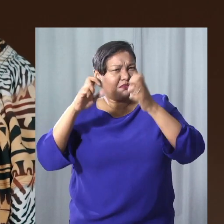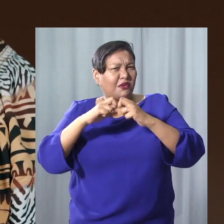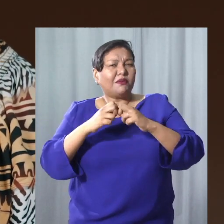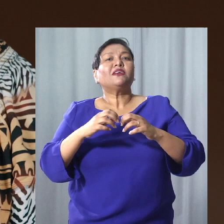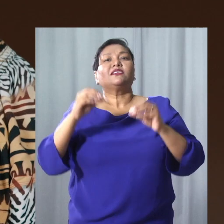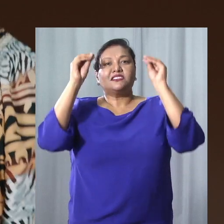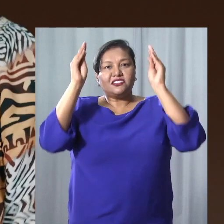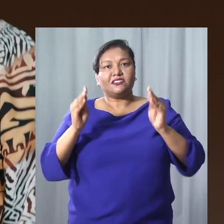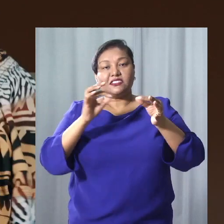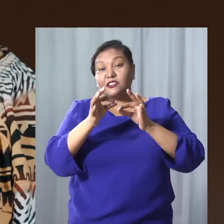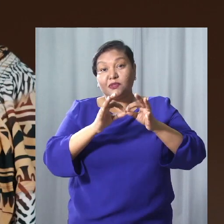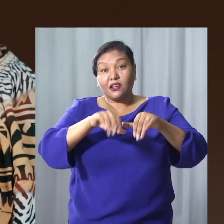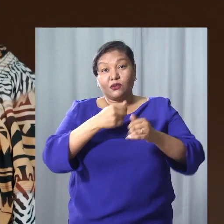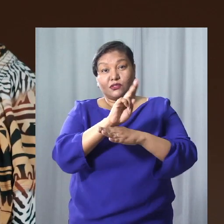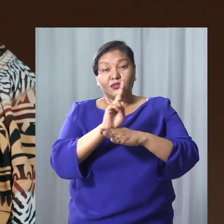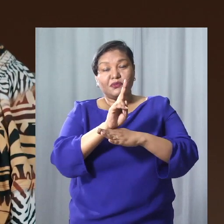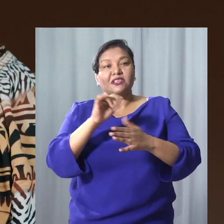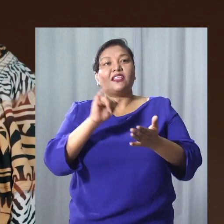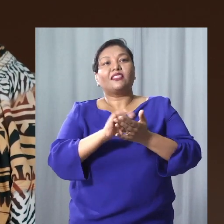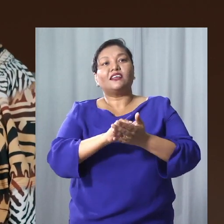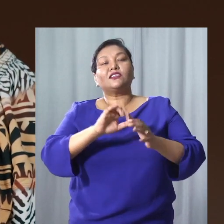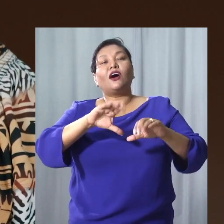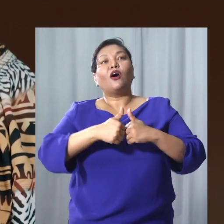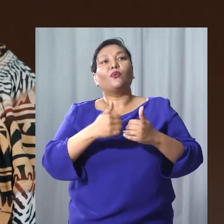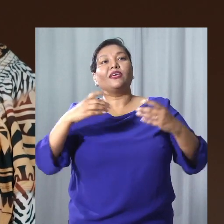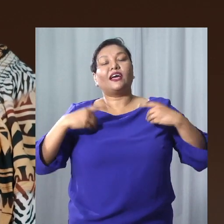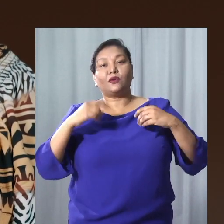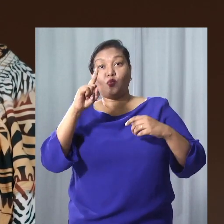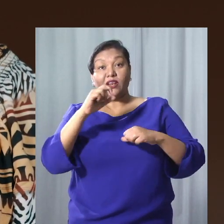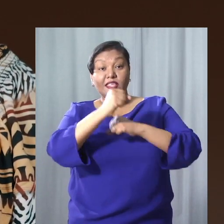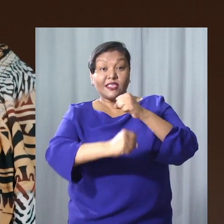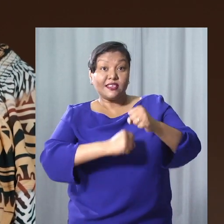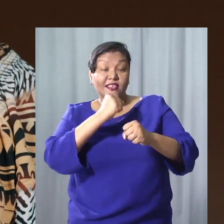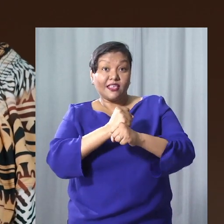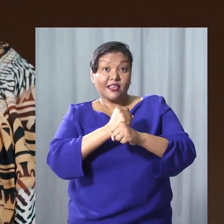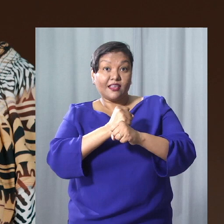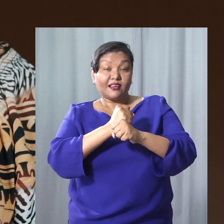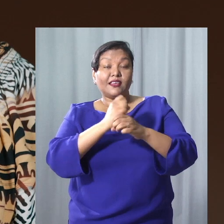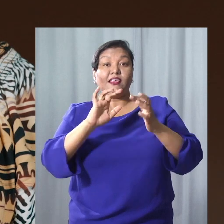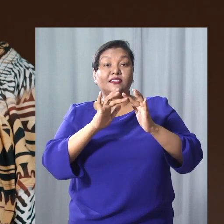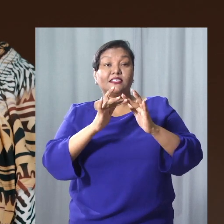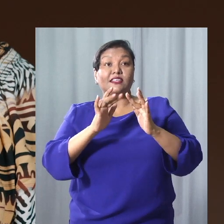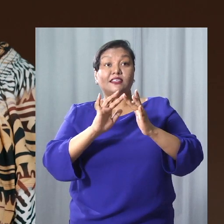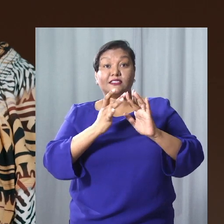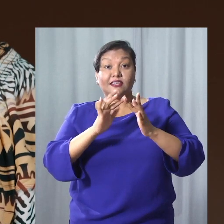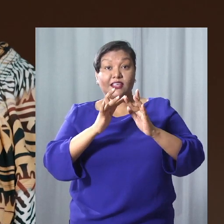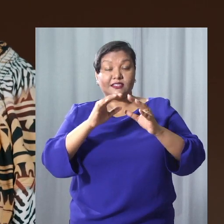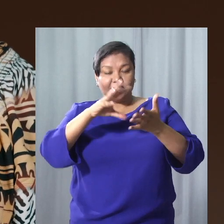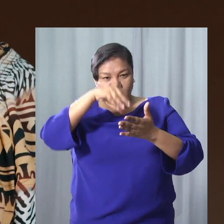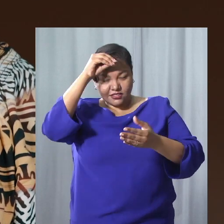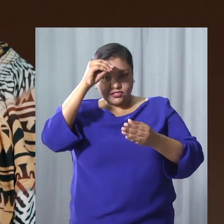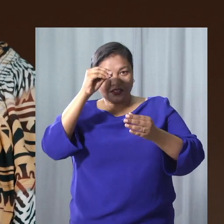explain how they will use it. And that's how we ended up a whole year of teaching